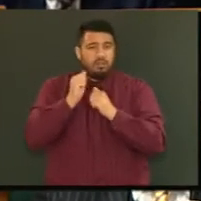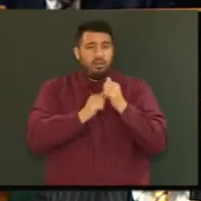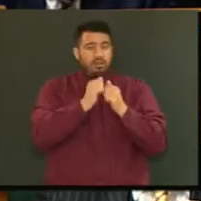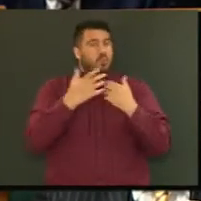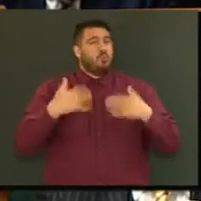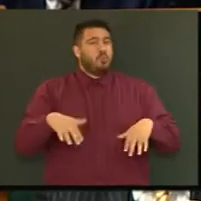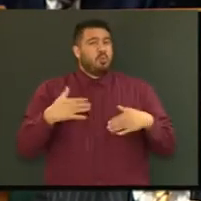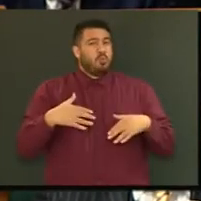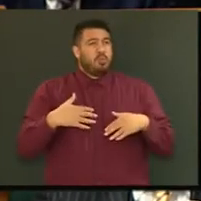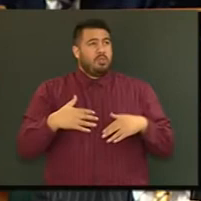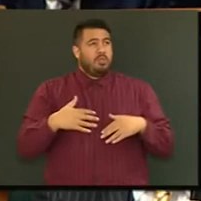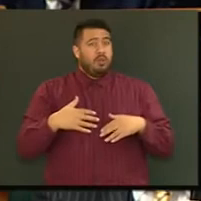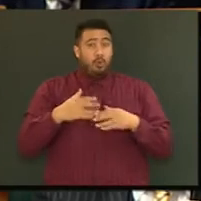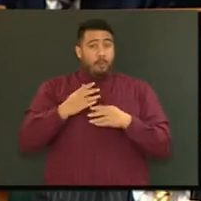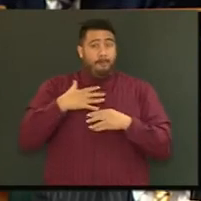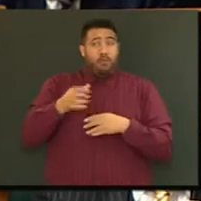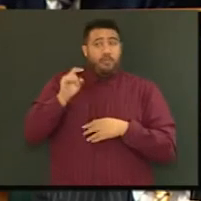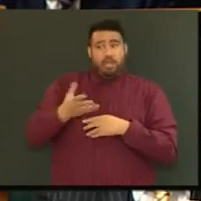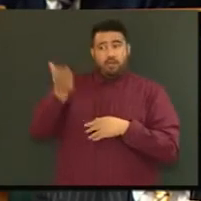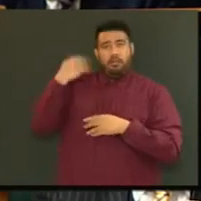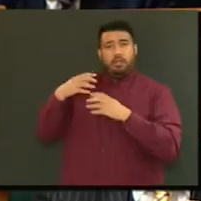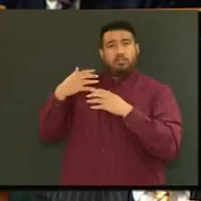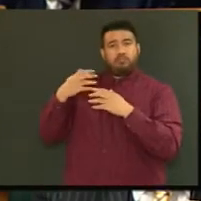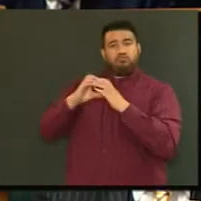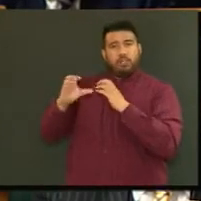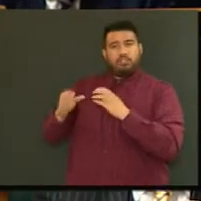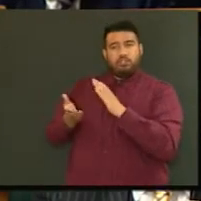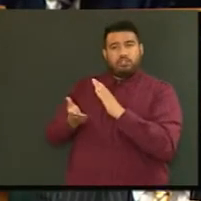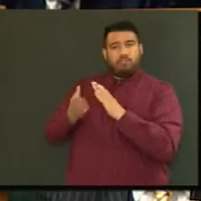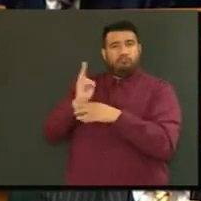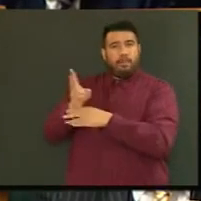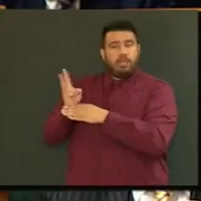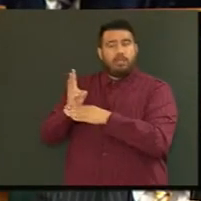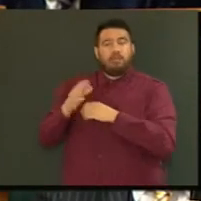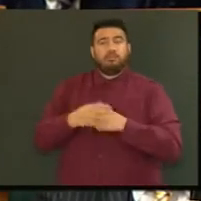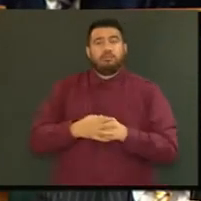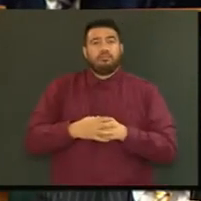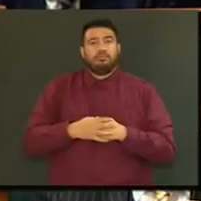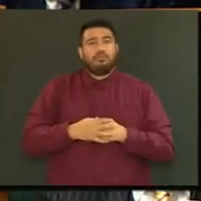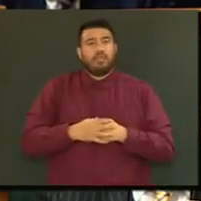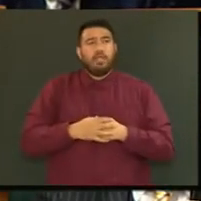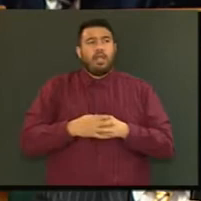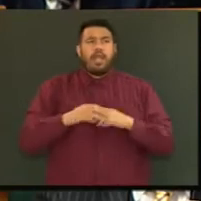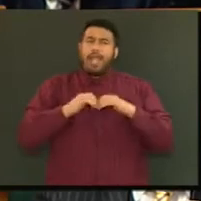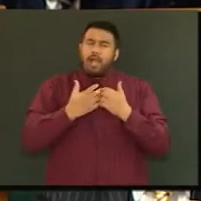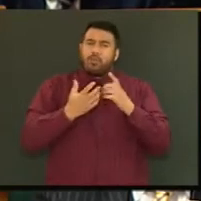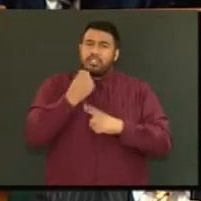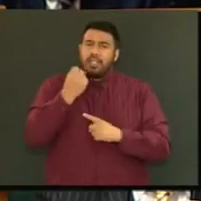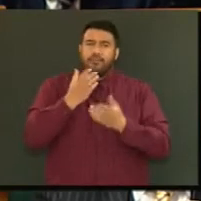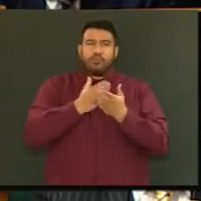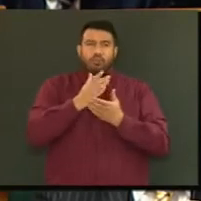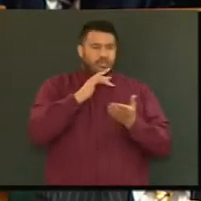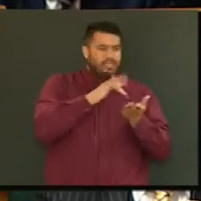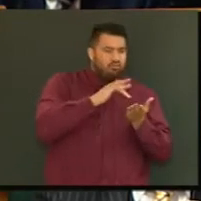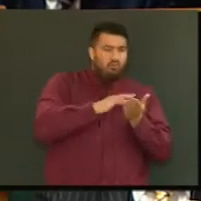the Christchurch rebuild. We intend to extend it further with a greater use of partnerships between central and local government